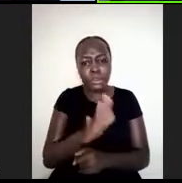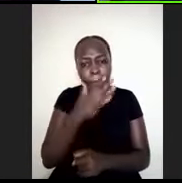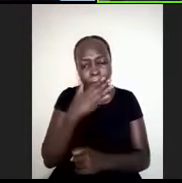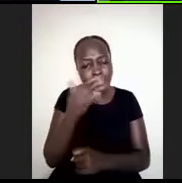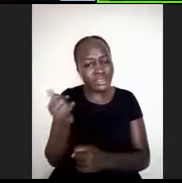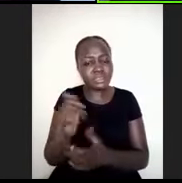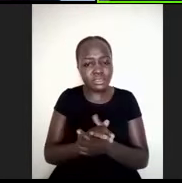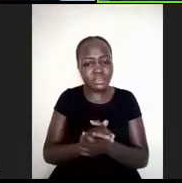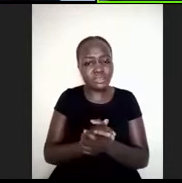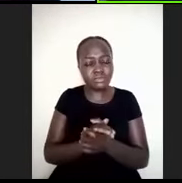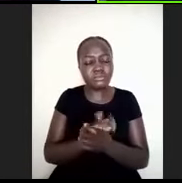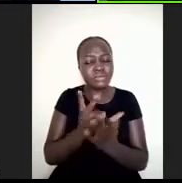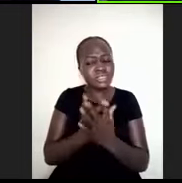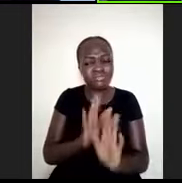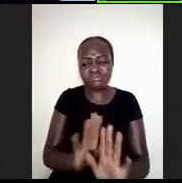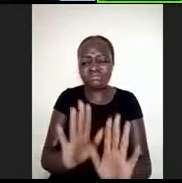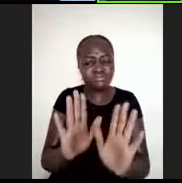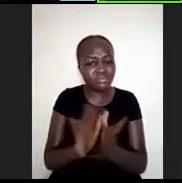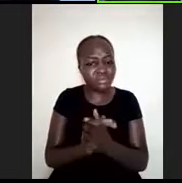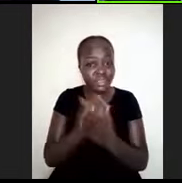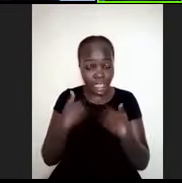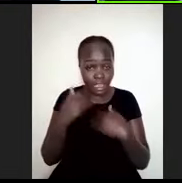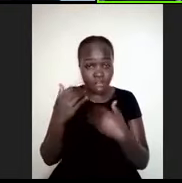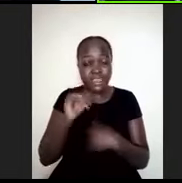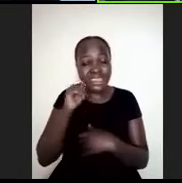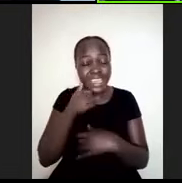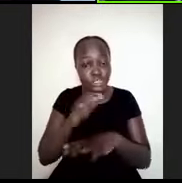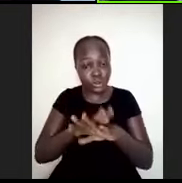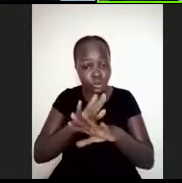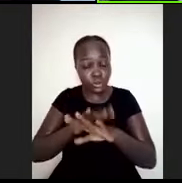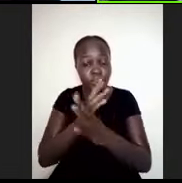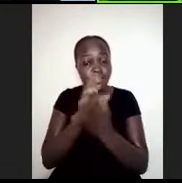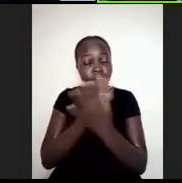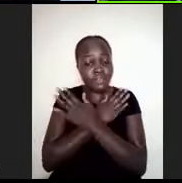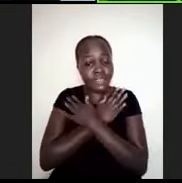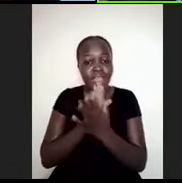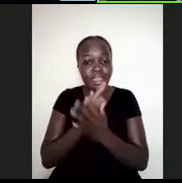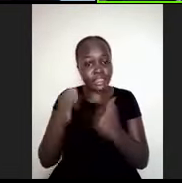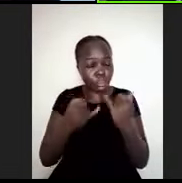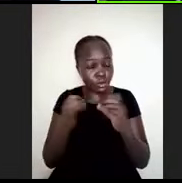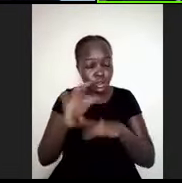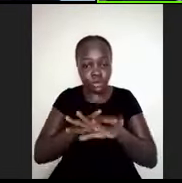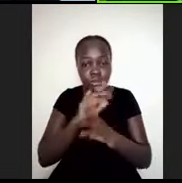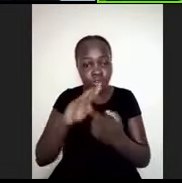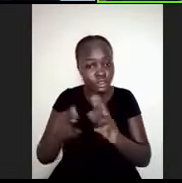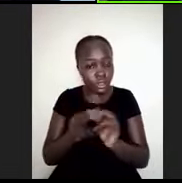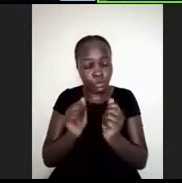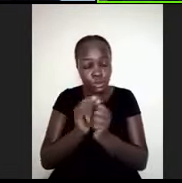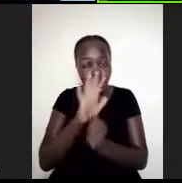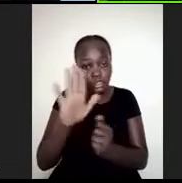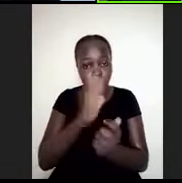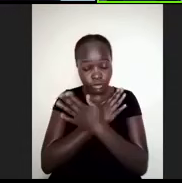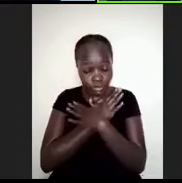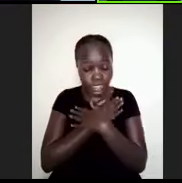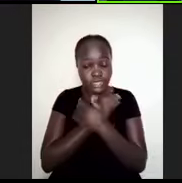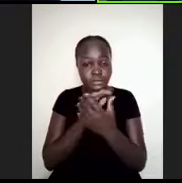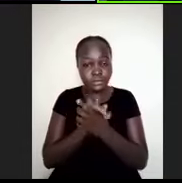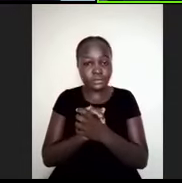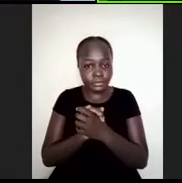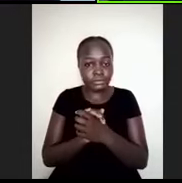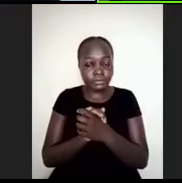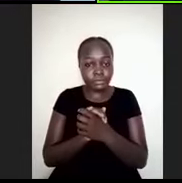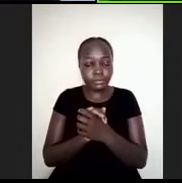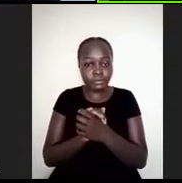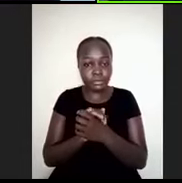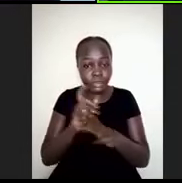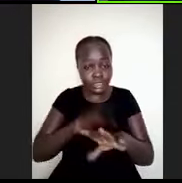them. Just have nice, good friends and enjoy good relationships with your peers, okay? So now, when you become